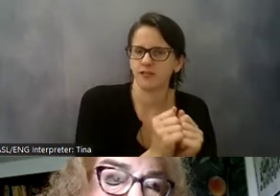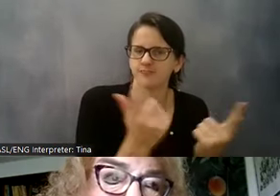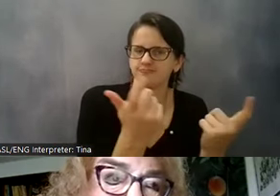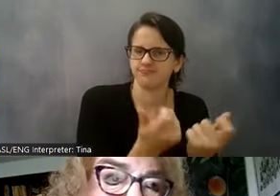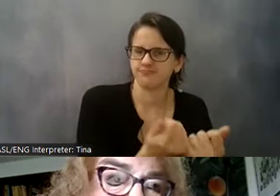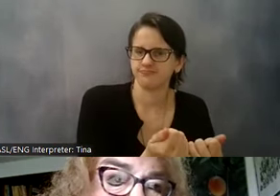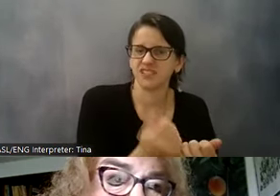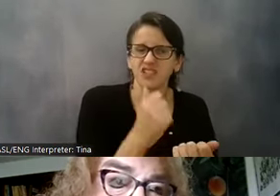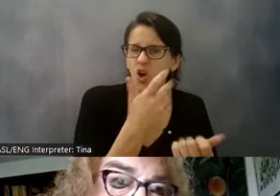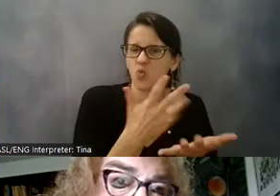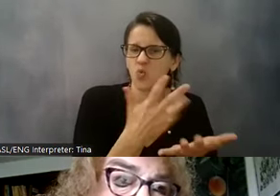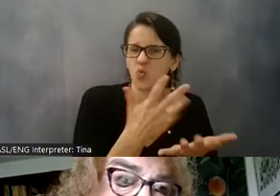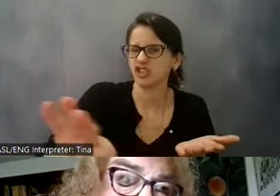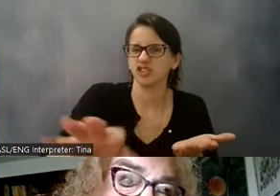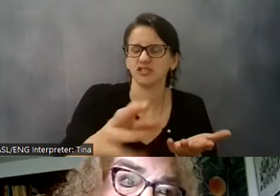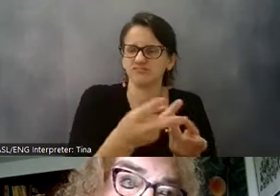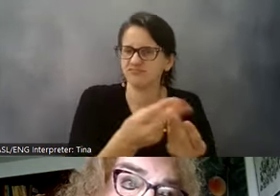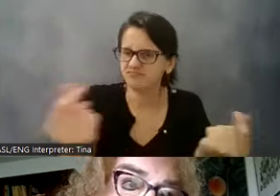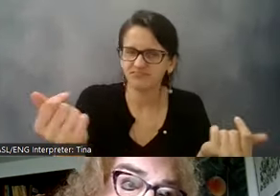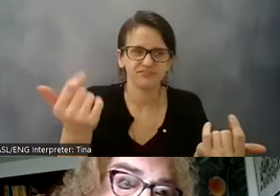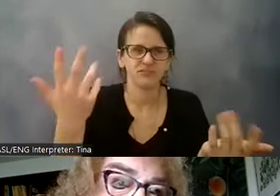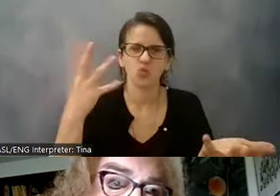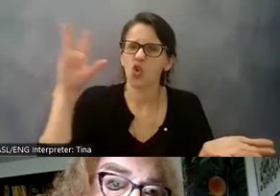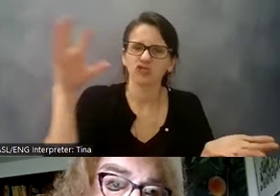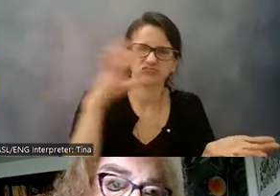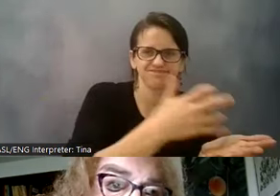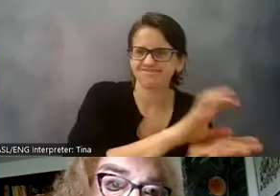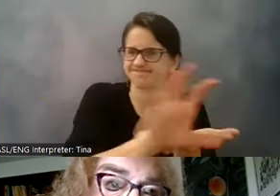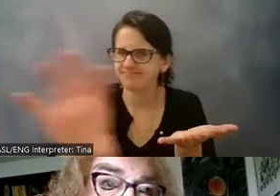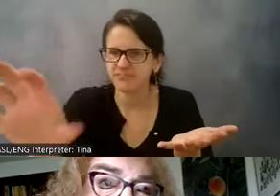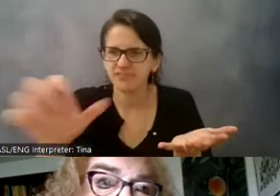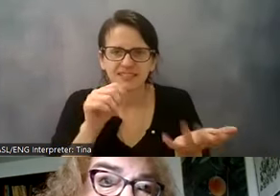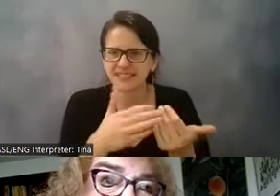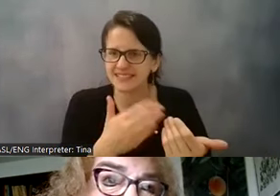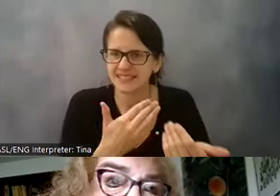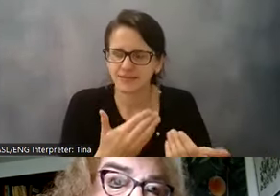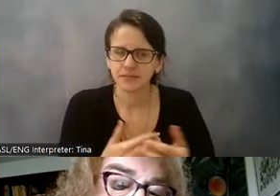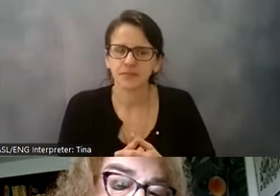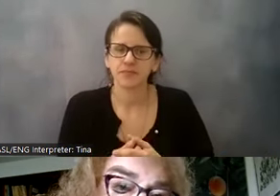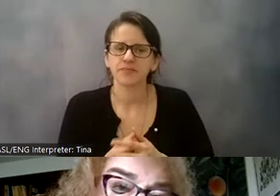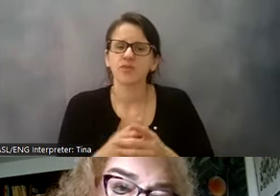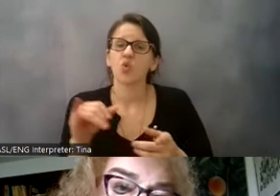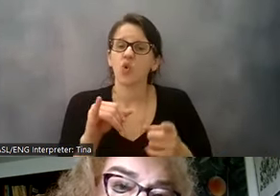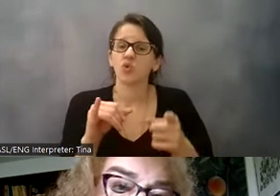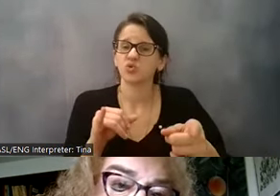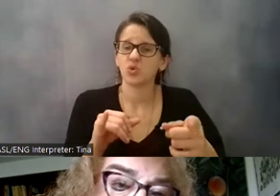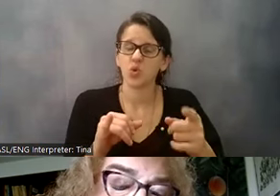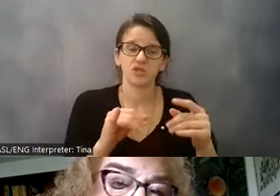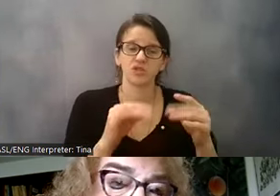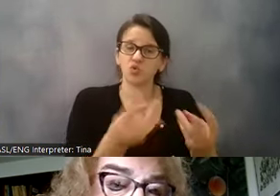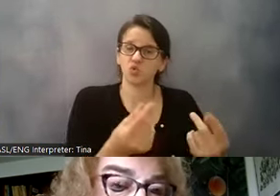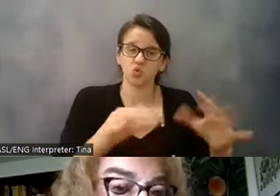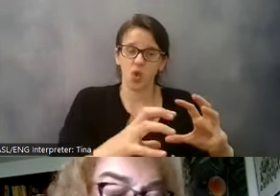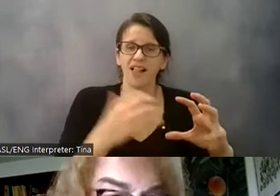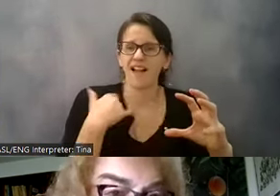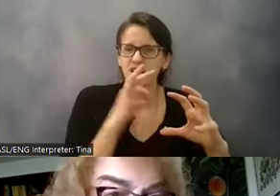to wash away. It creates pore spaces in the soil, and that allows important circulation